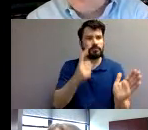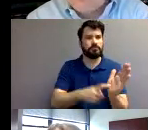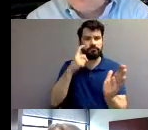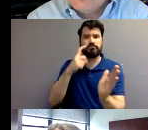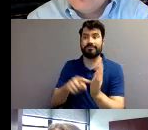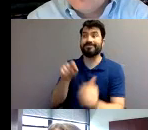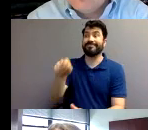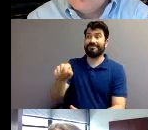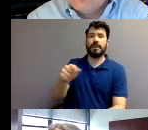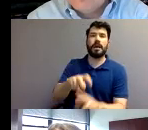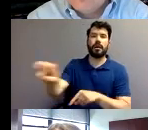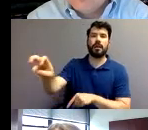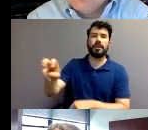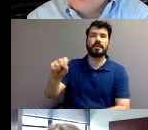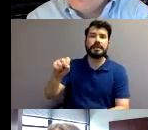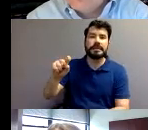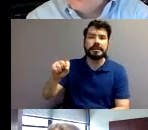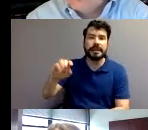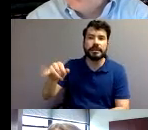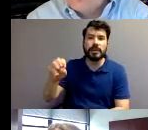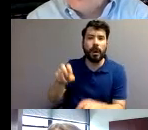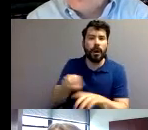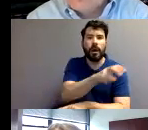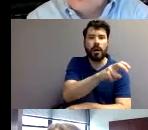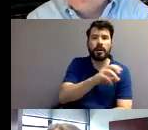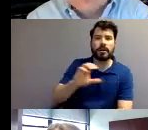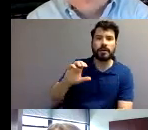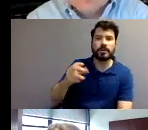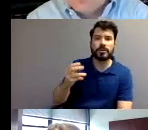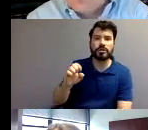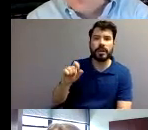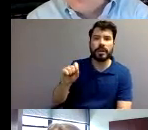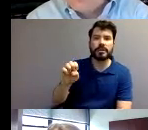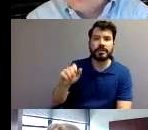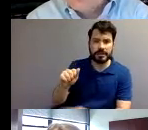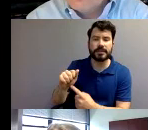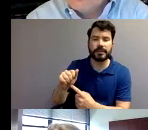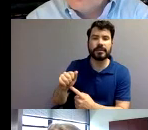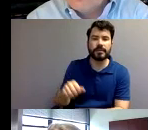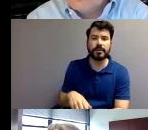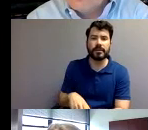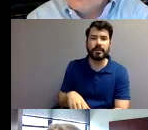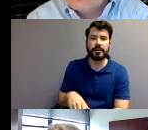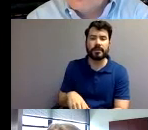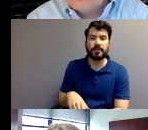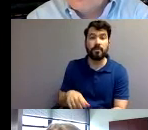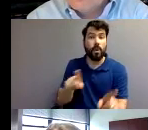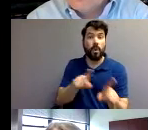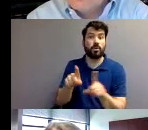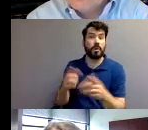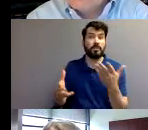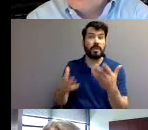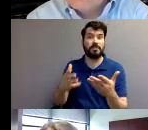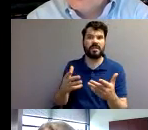to St. Joe's or Chelsea as an alternative to the main hospital, as well as patients who might be able to take advantage of expedited ambulatory visits